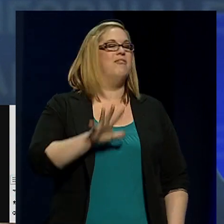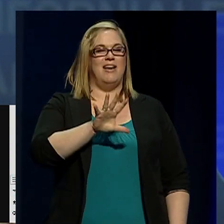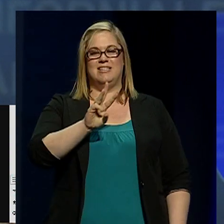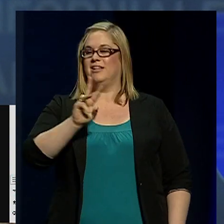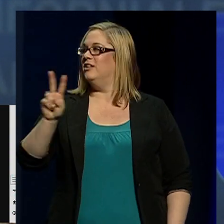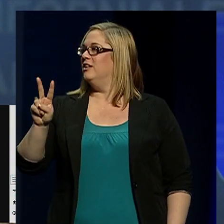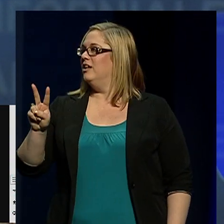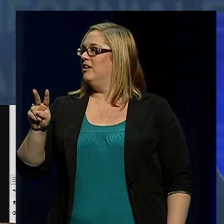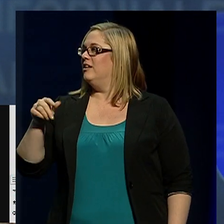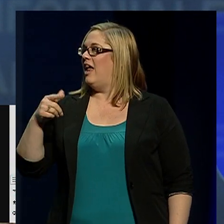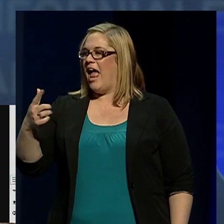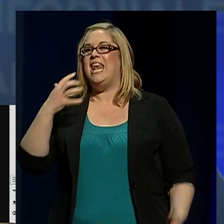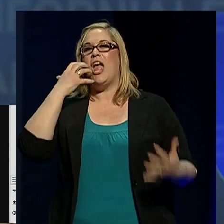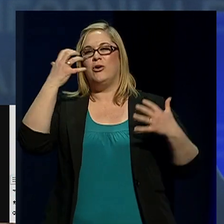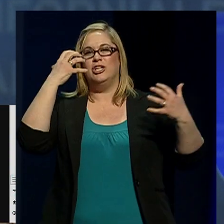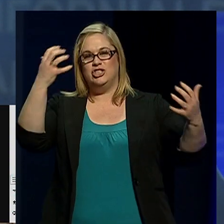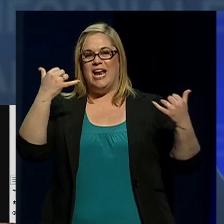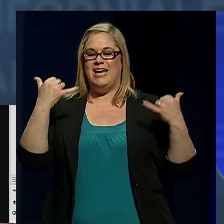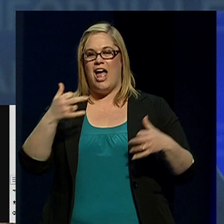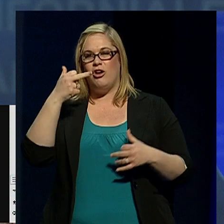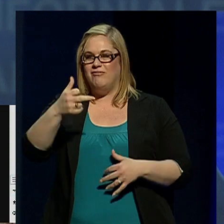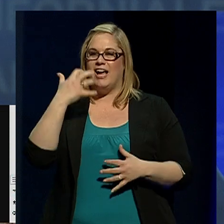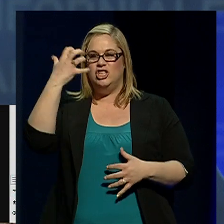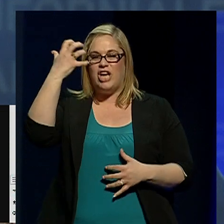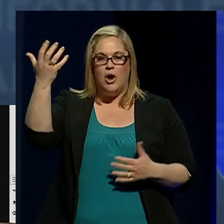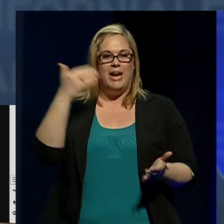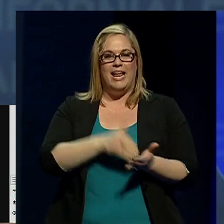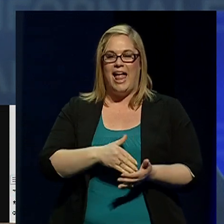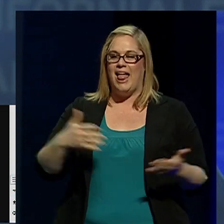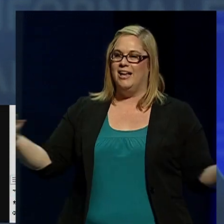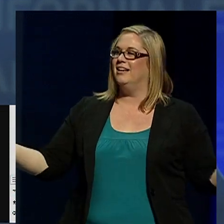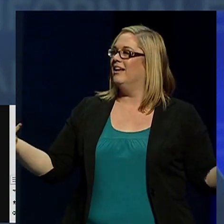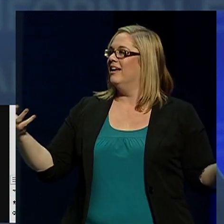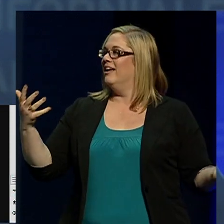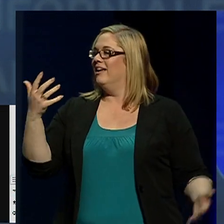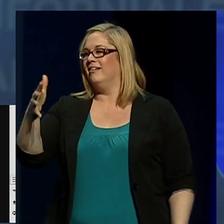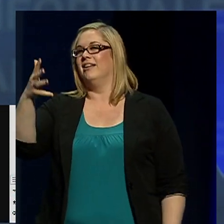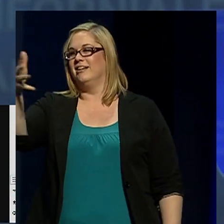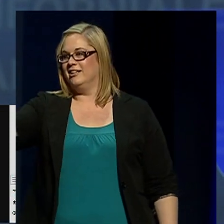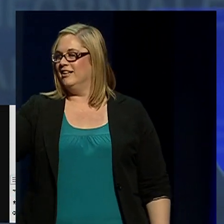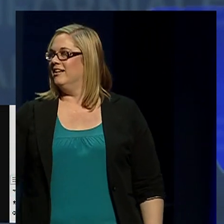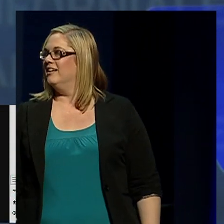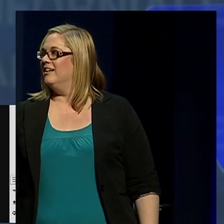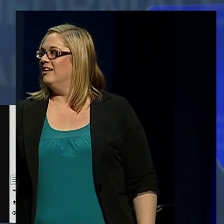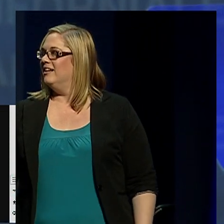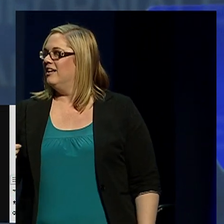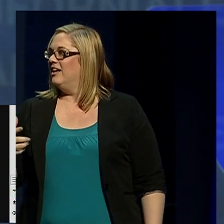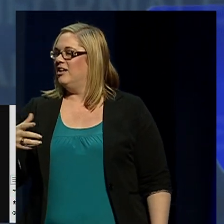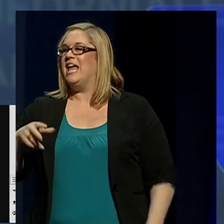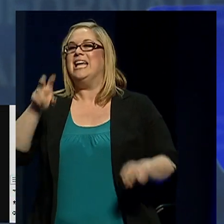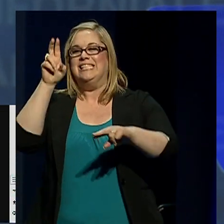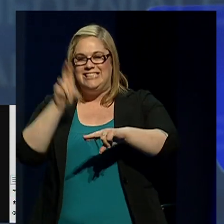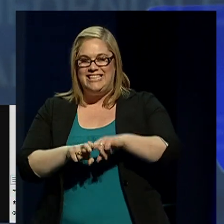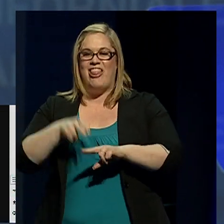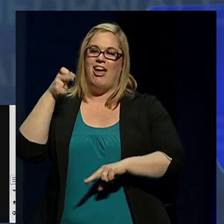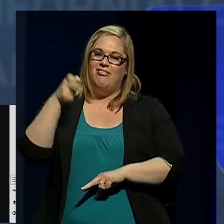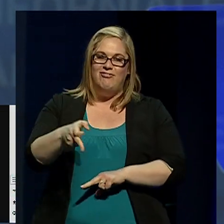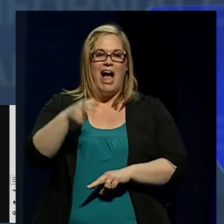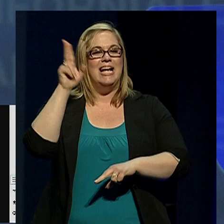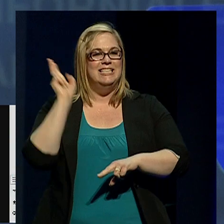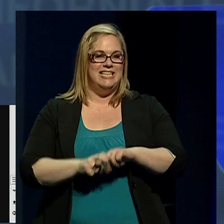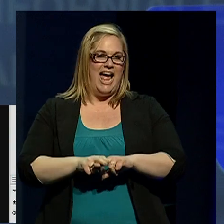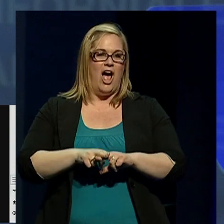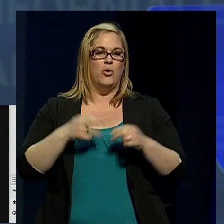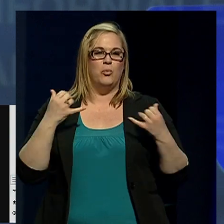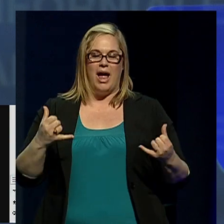Who the fuck are you shouting it out to? You just had her. Right. Sit the fuck down, please. Pretty